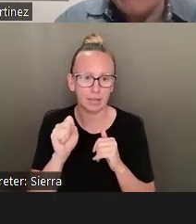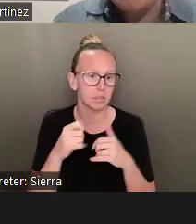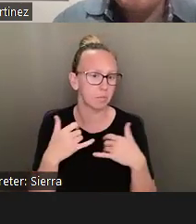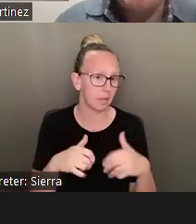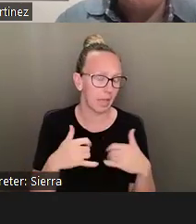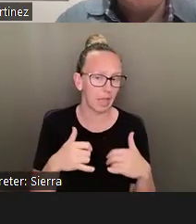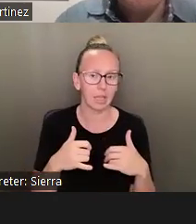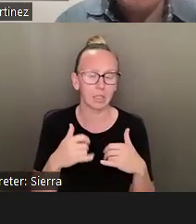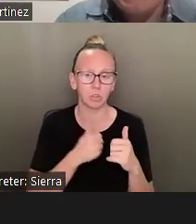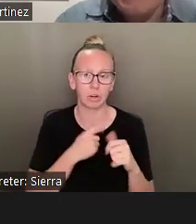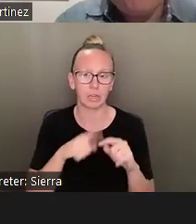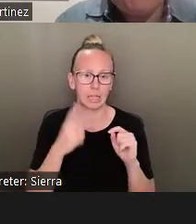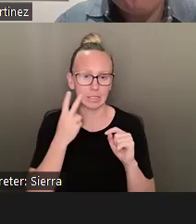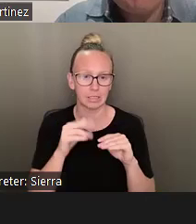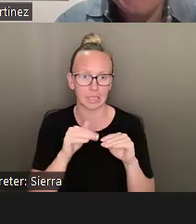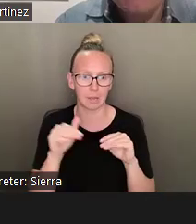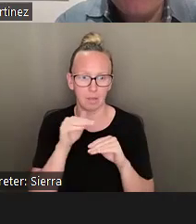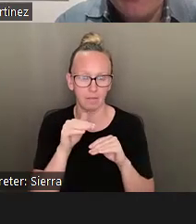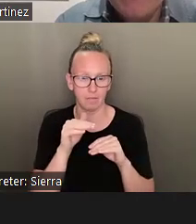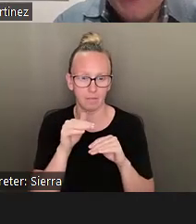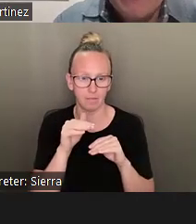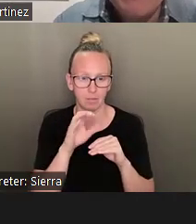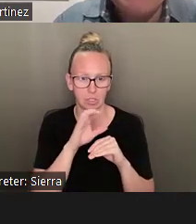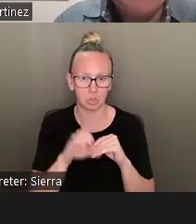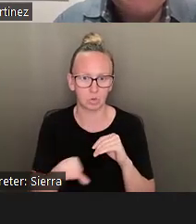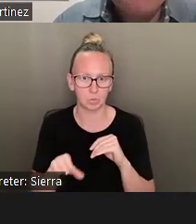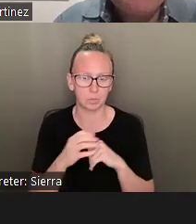Sorry, I can't see above the Zoom window.